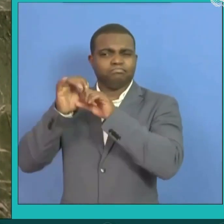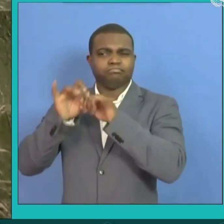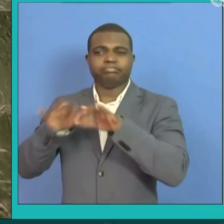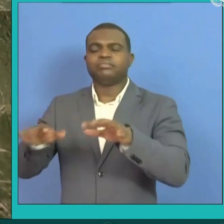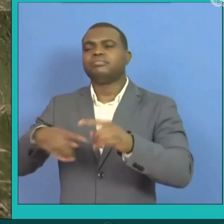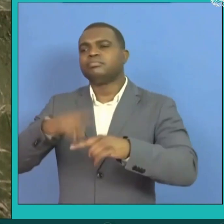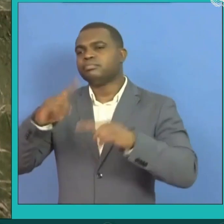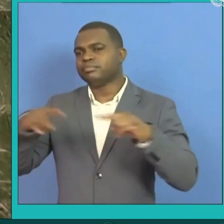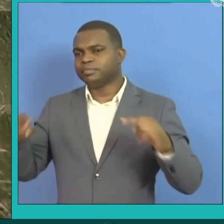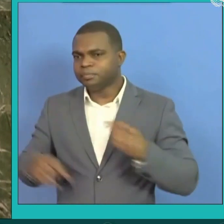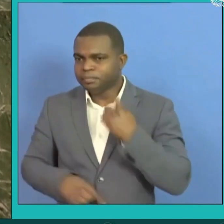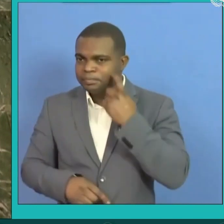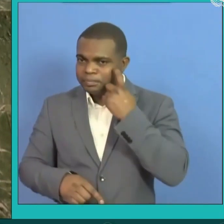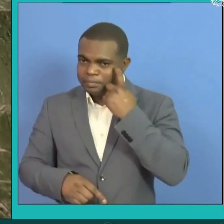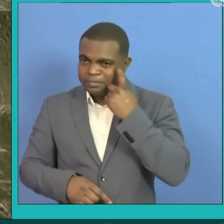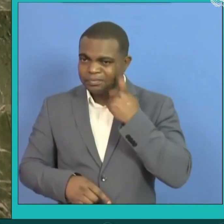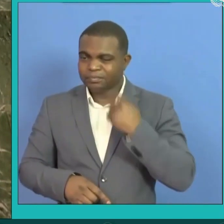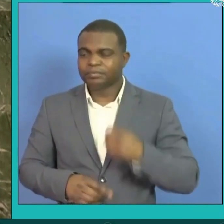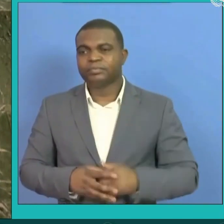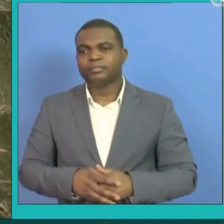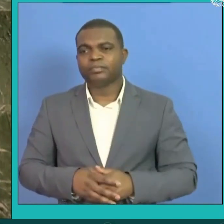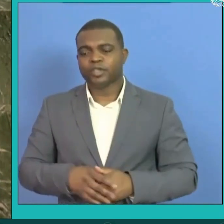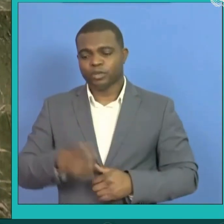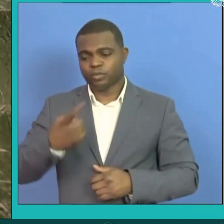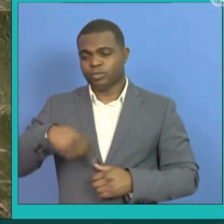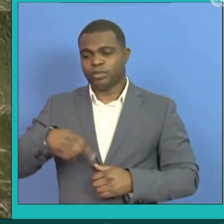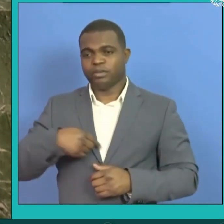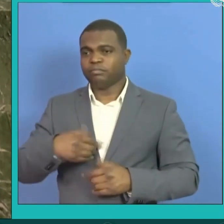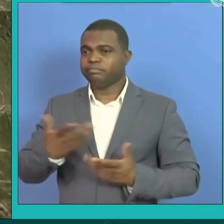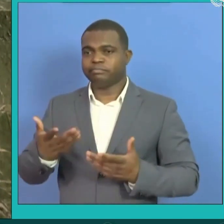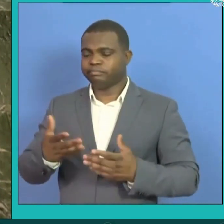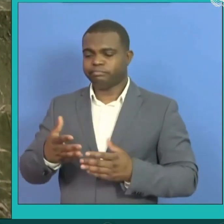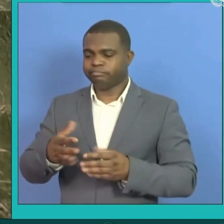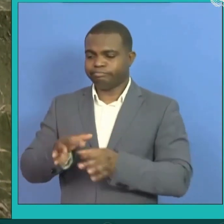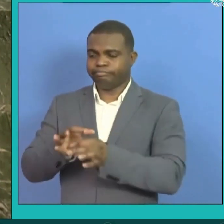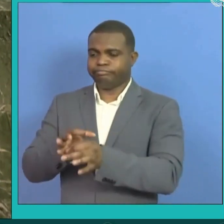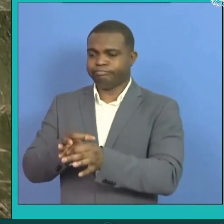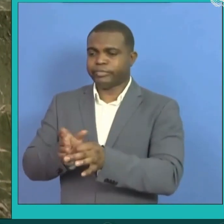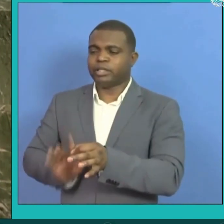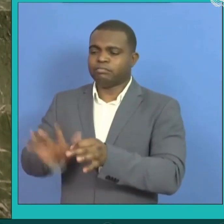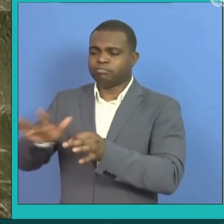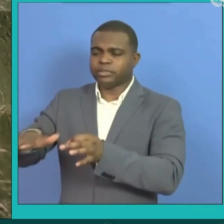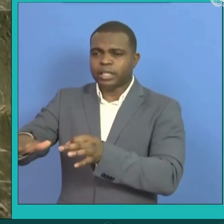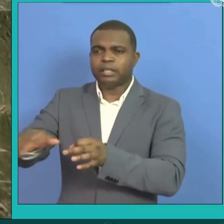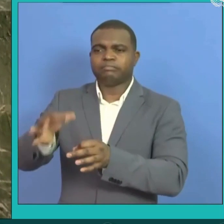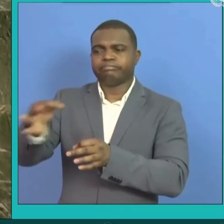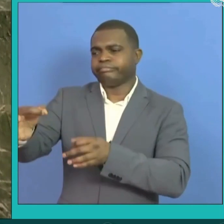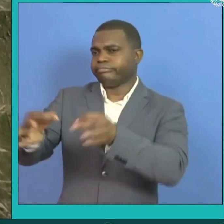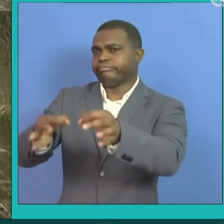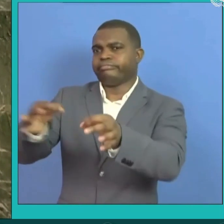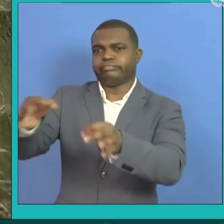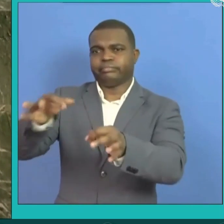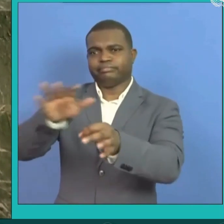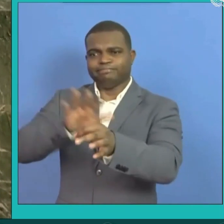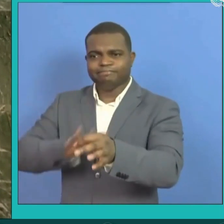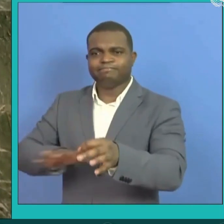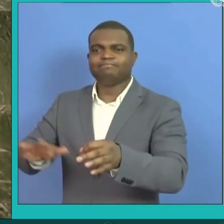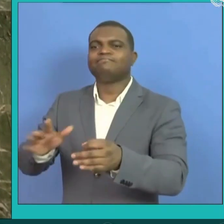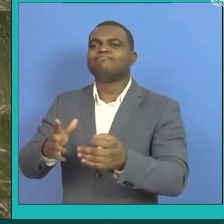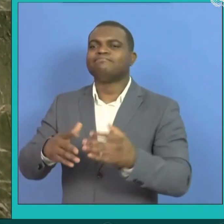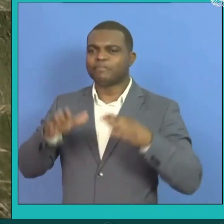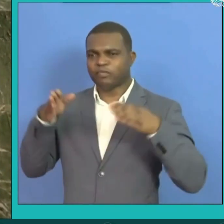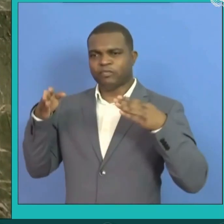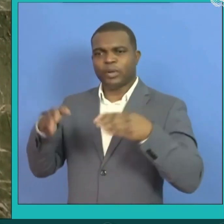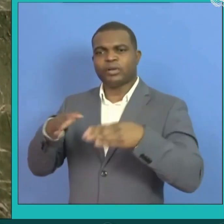our inherent vulnerability to natural disasters. The Caribbean Disaster Emergency Management Agency,